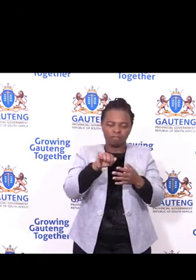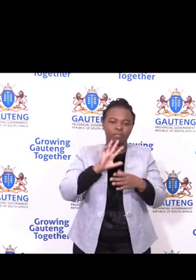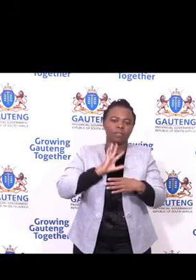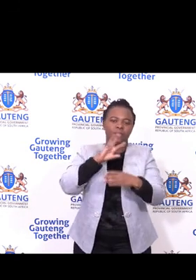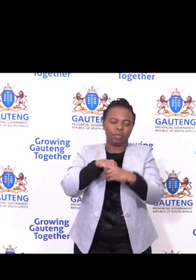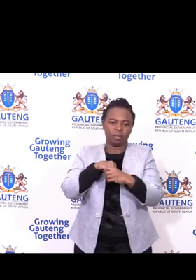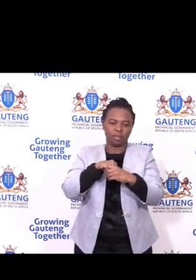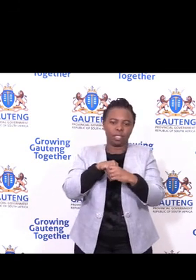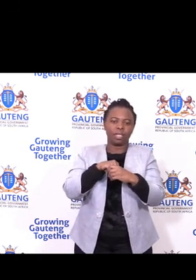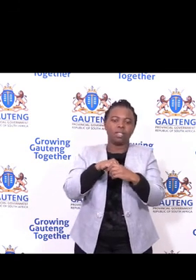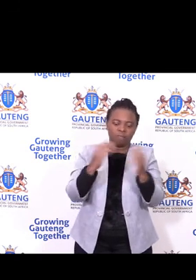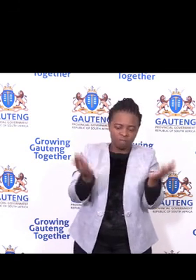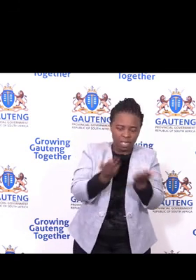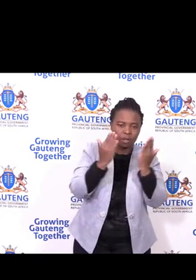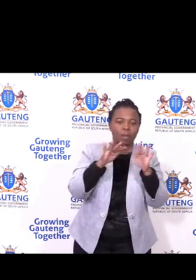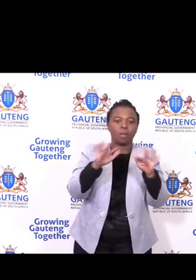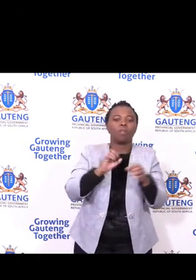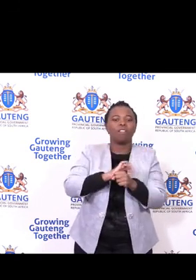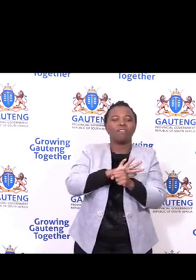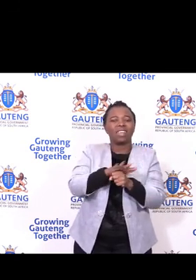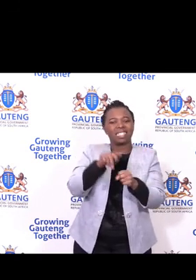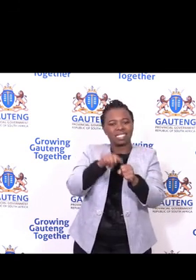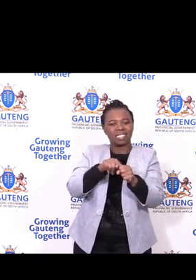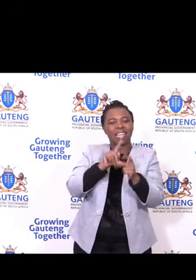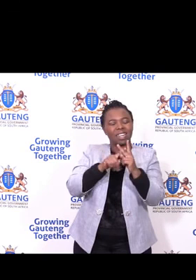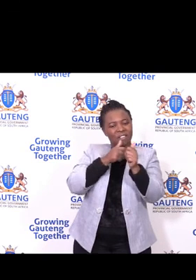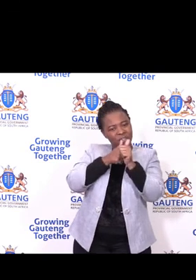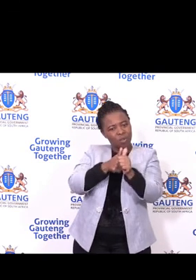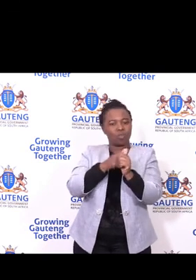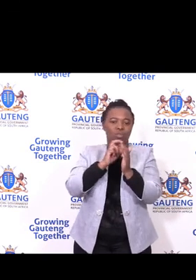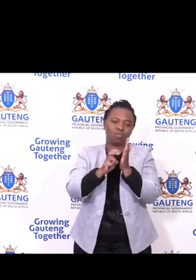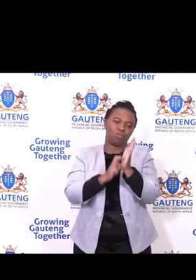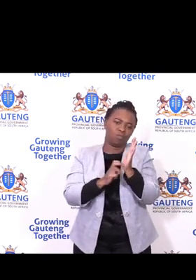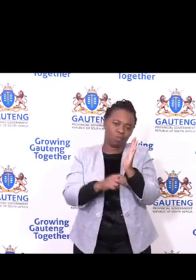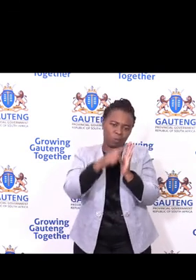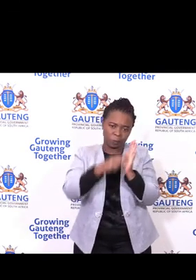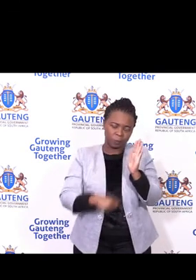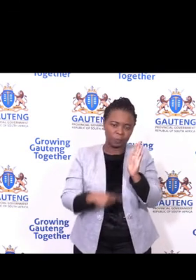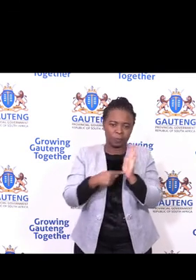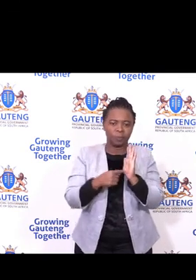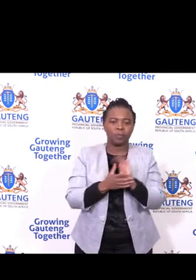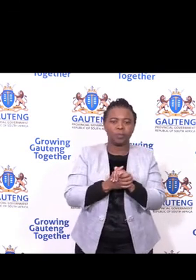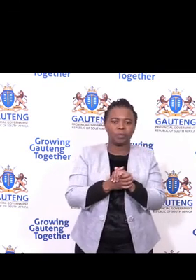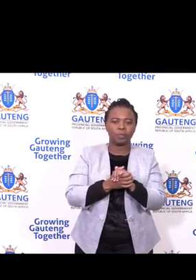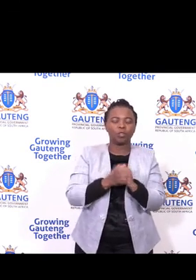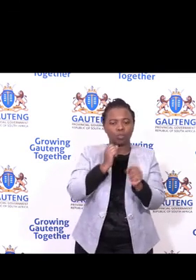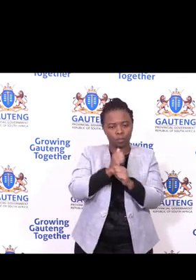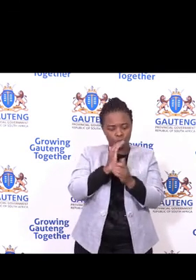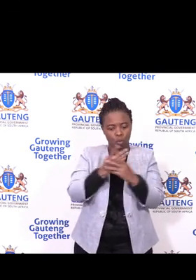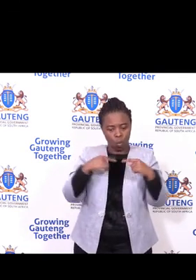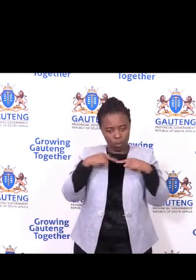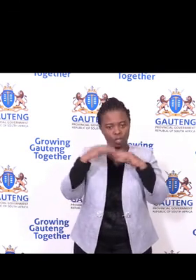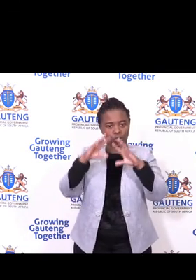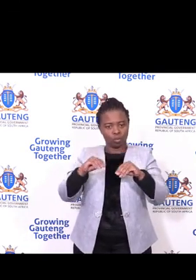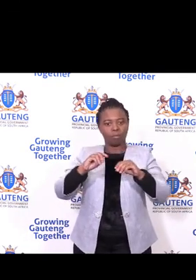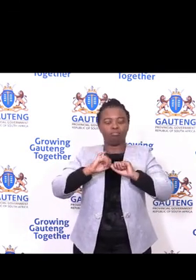the virus and people are able to uphold the regulations that will make us stop the spread